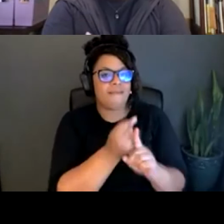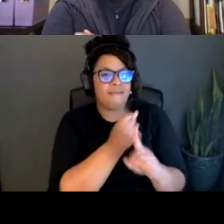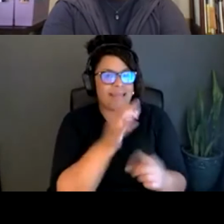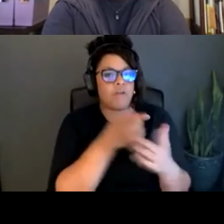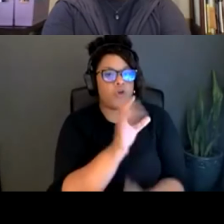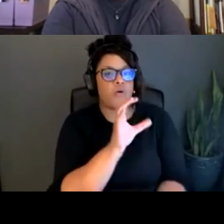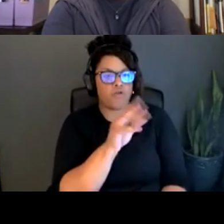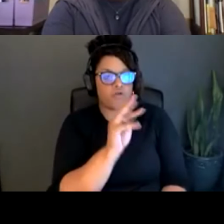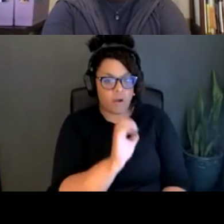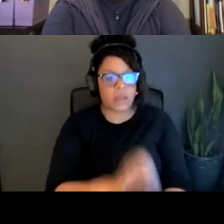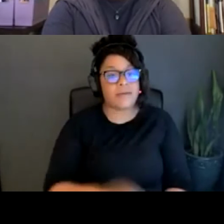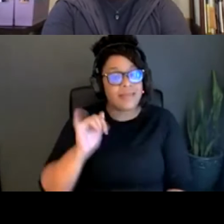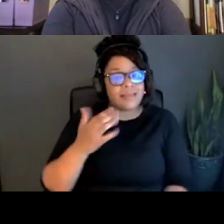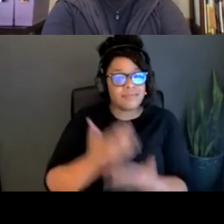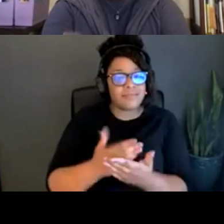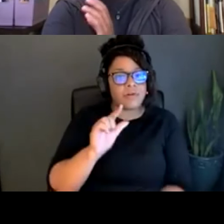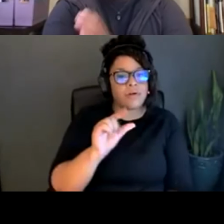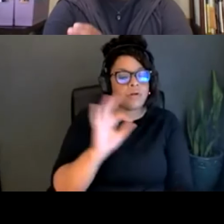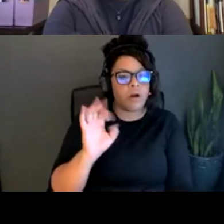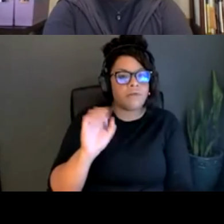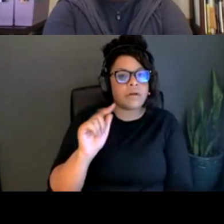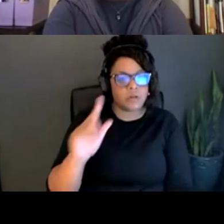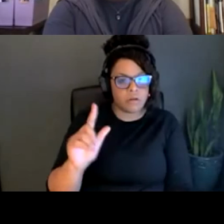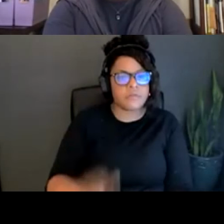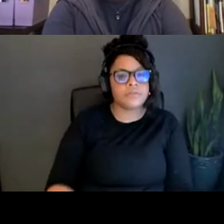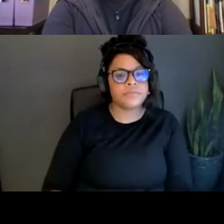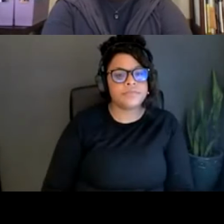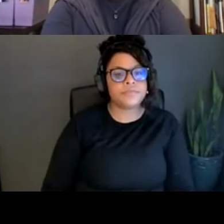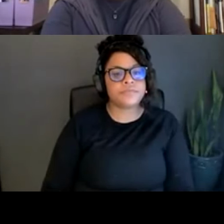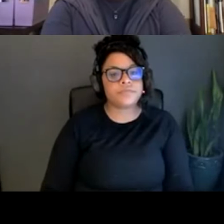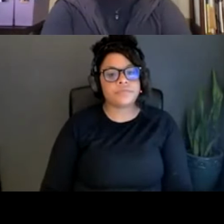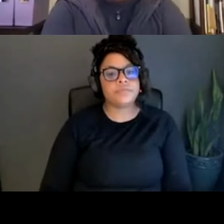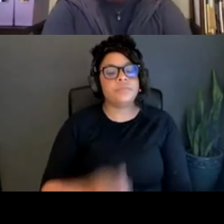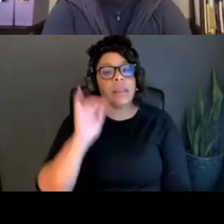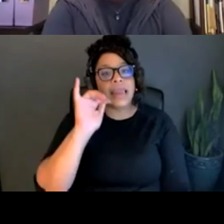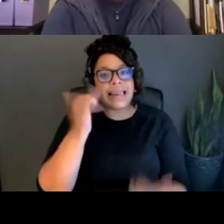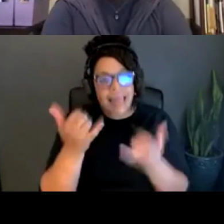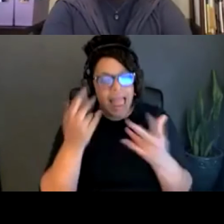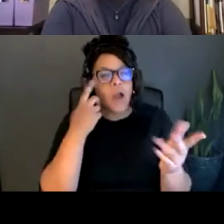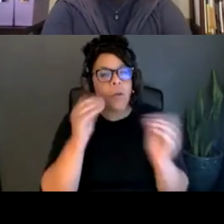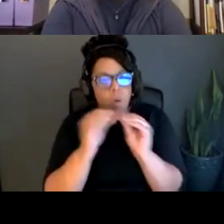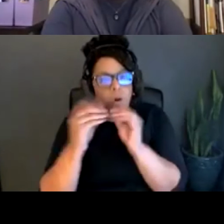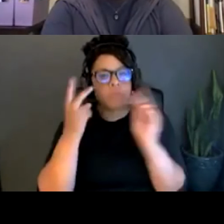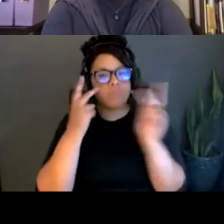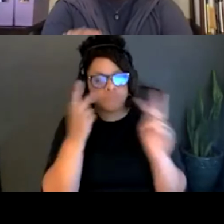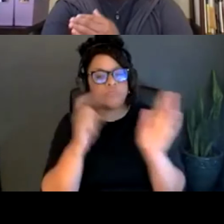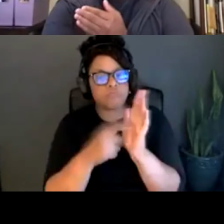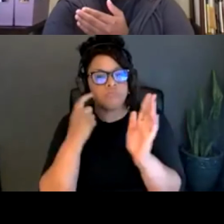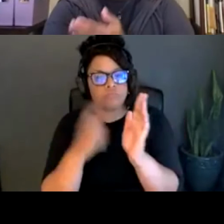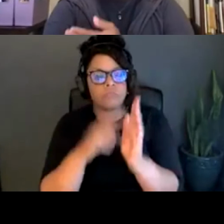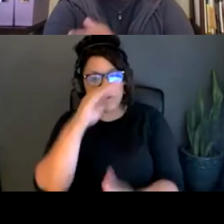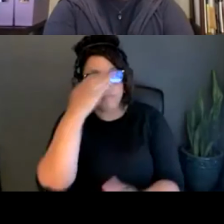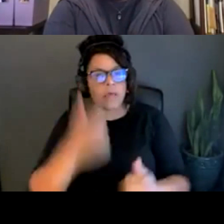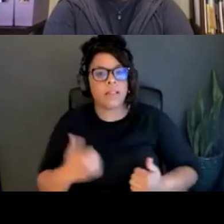this is Goff et al.'s work. And so more recently highlighted in Black Lives Matter at school,